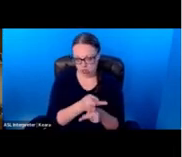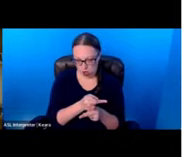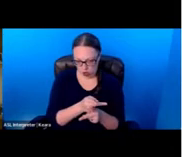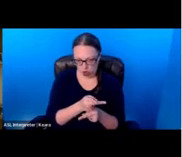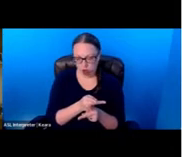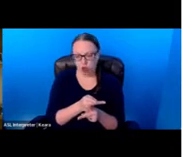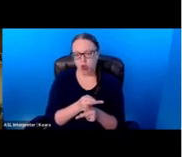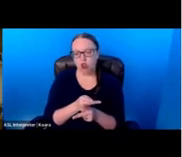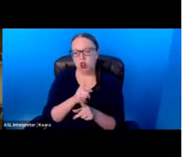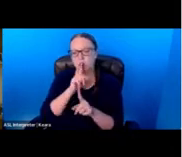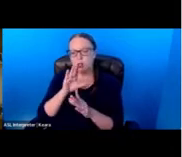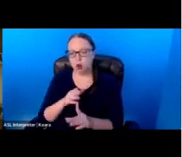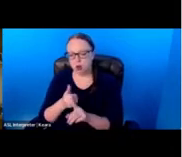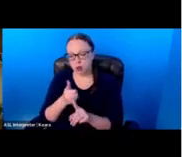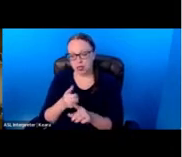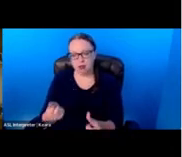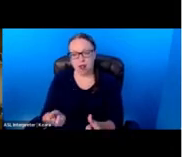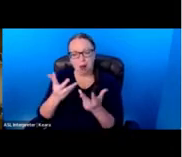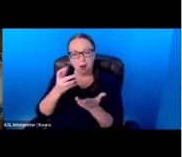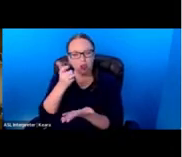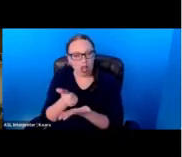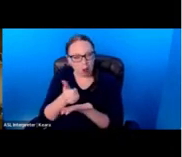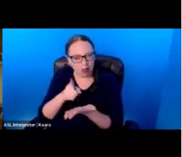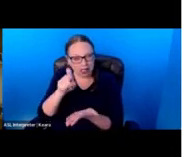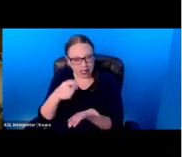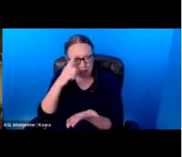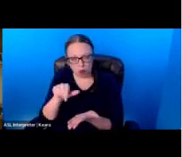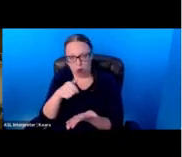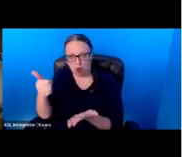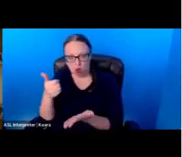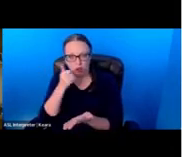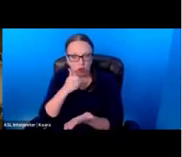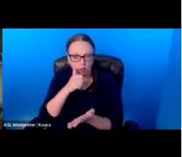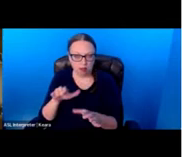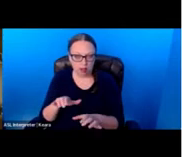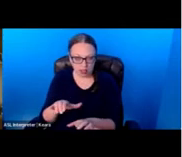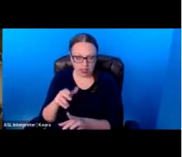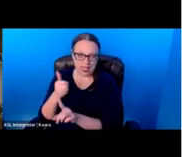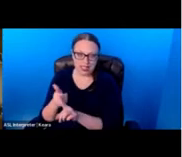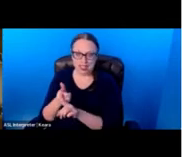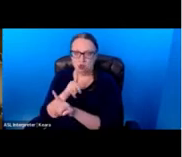needed help with other daily activities, and the self-reported health status.